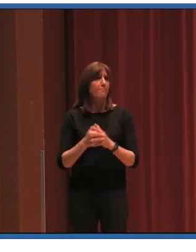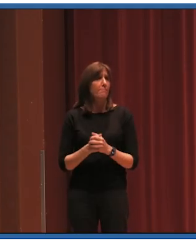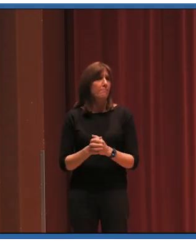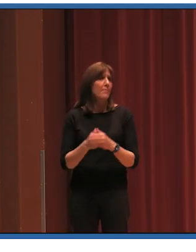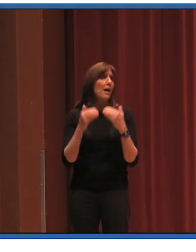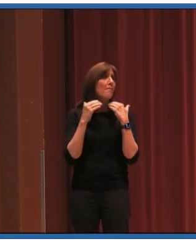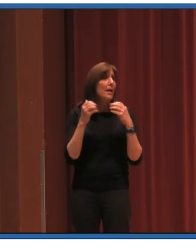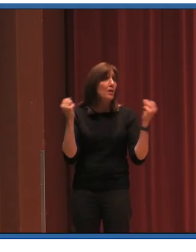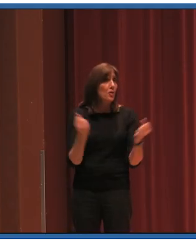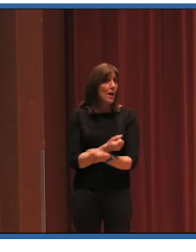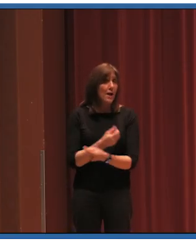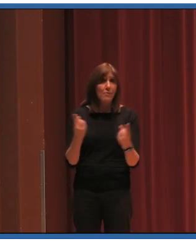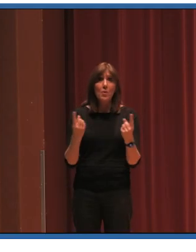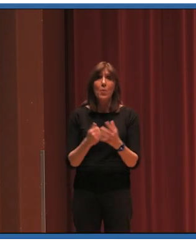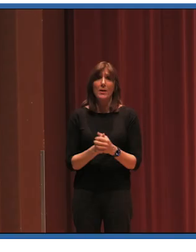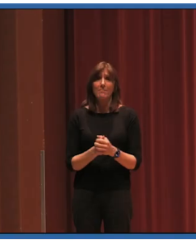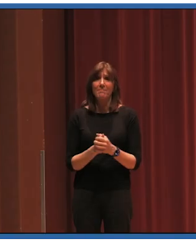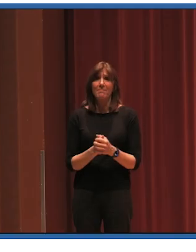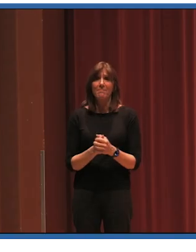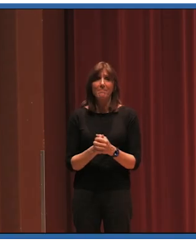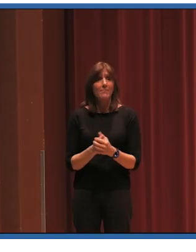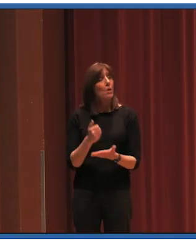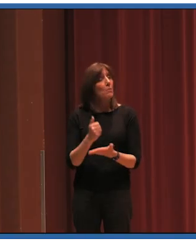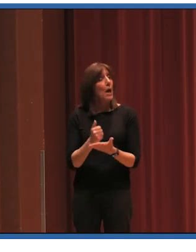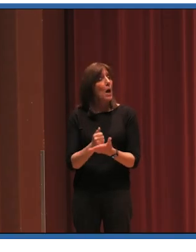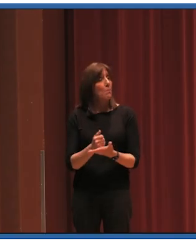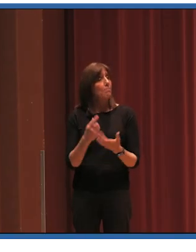you to everybody who helped make tonight possible.